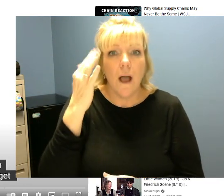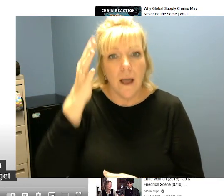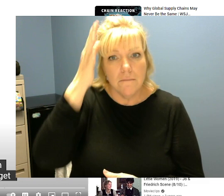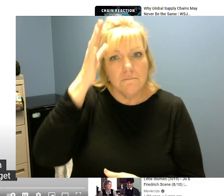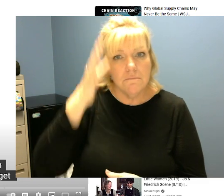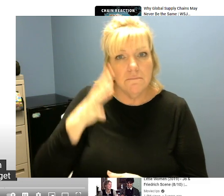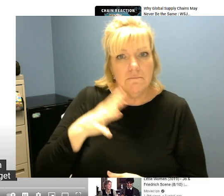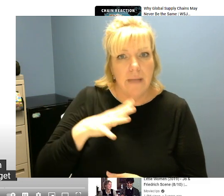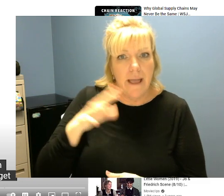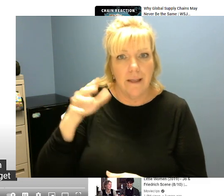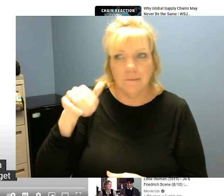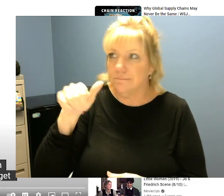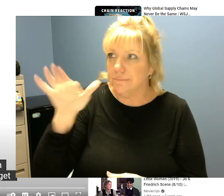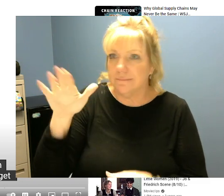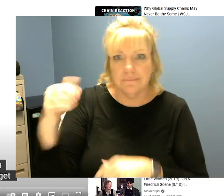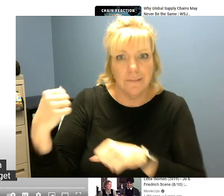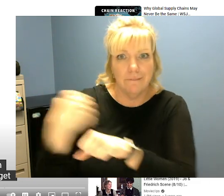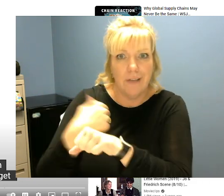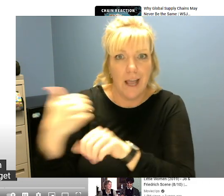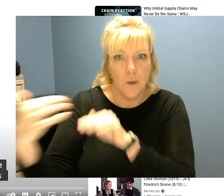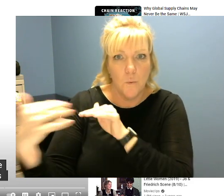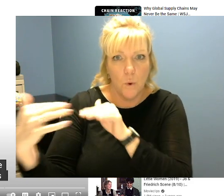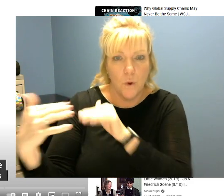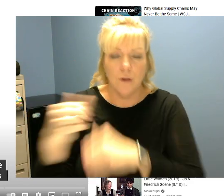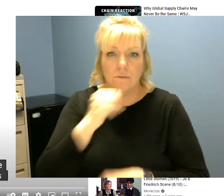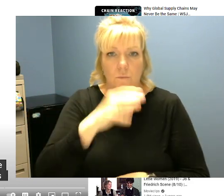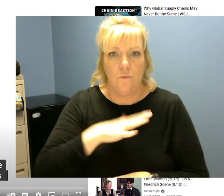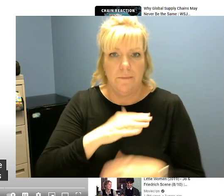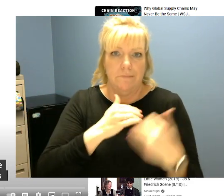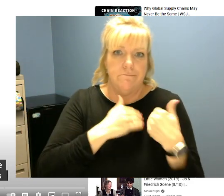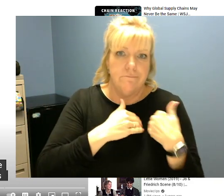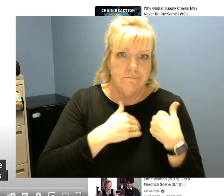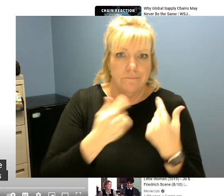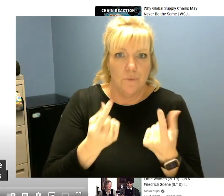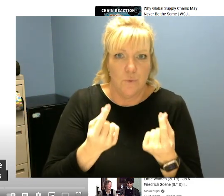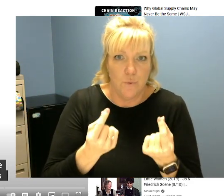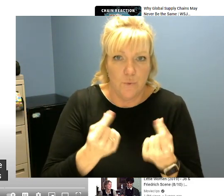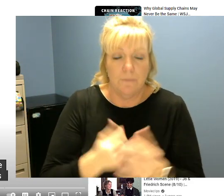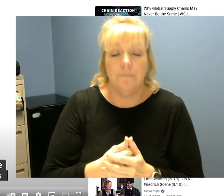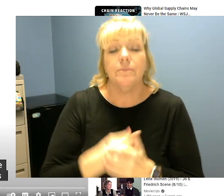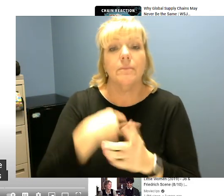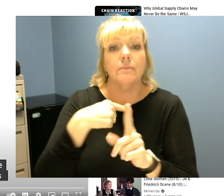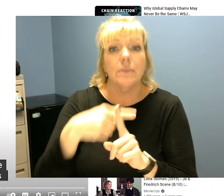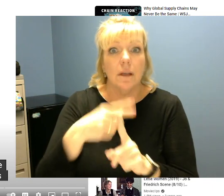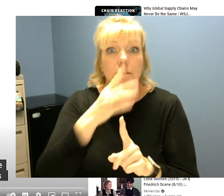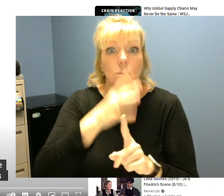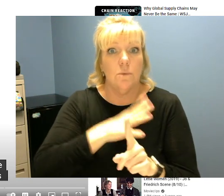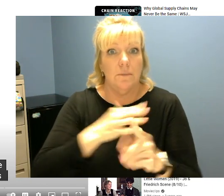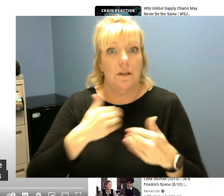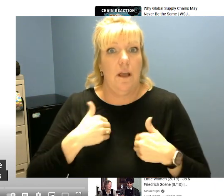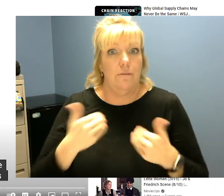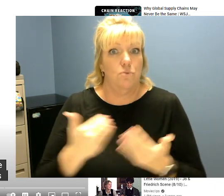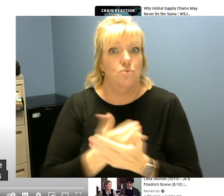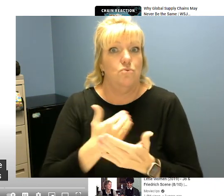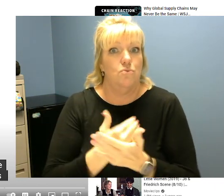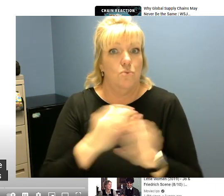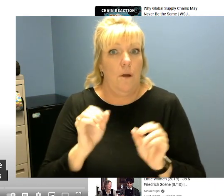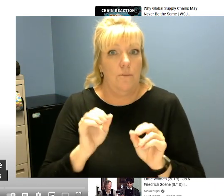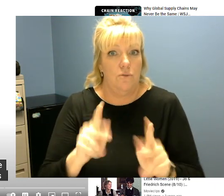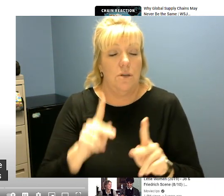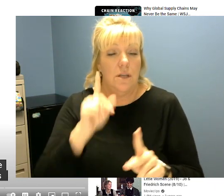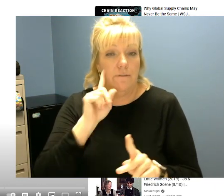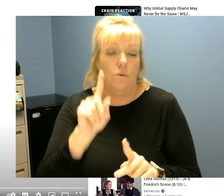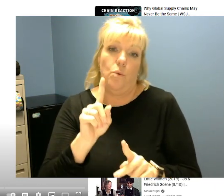were off fighting in the war. We're going to see women are going to get some new possibilities in terms of labor in the Civil War, some possibilities of